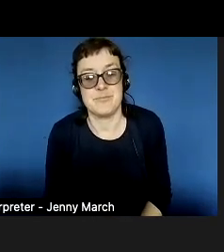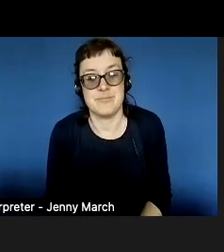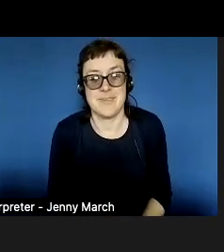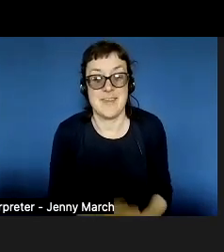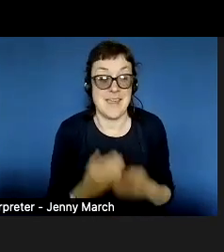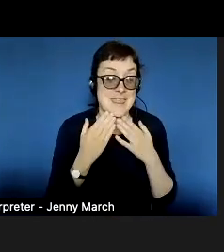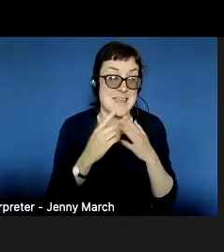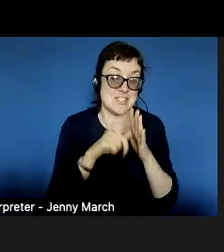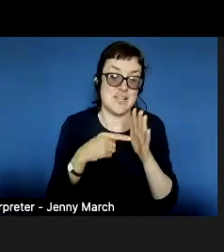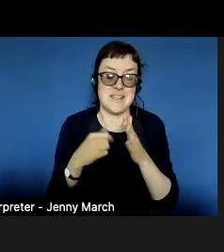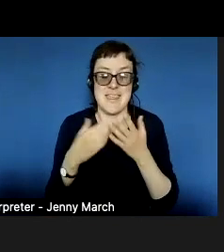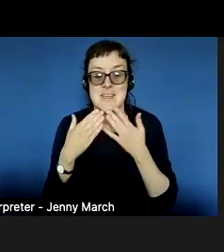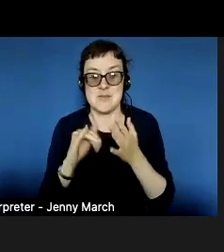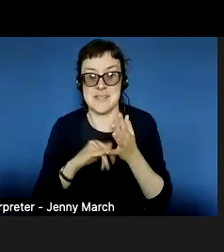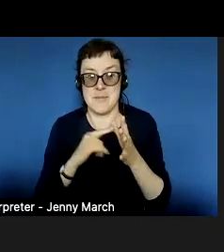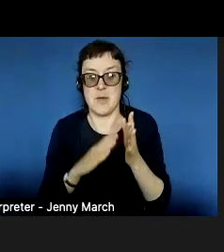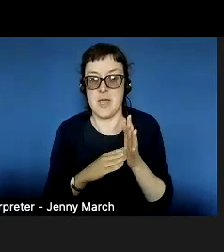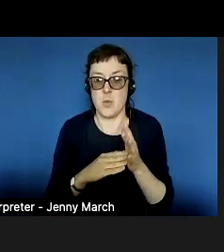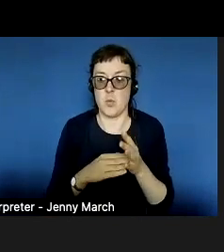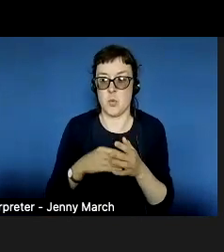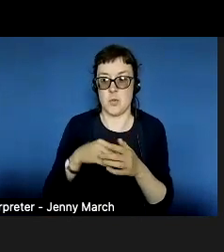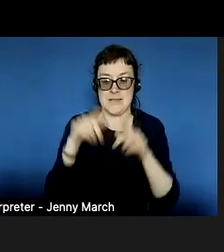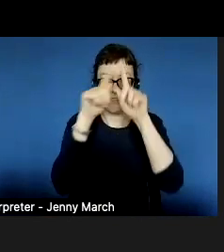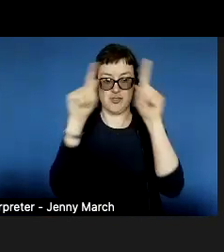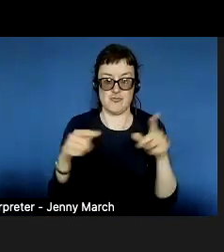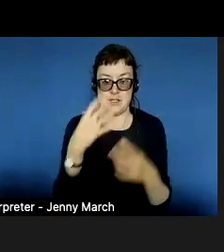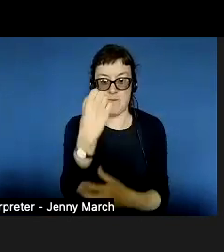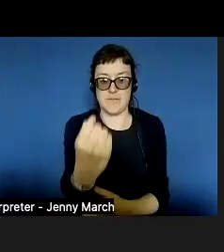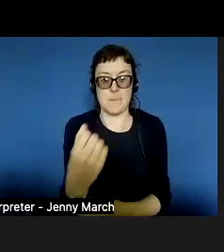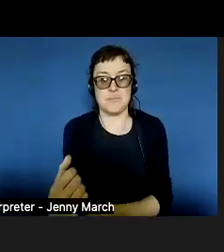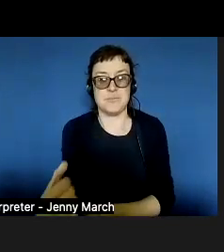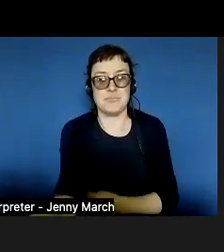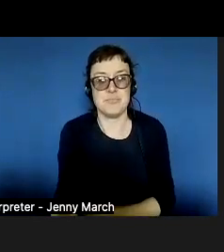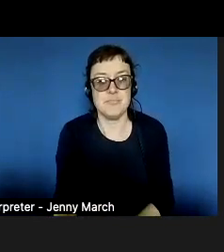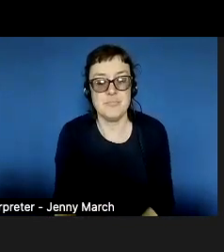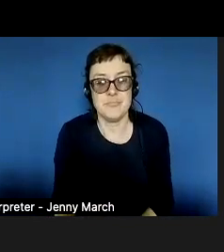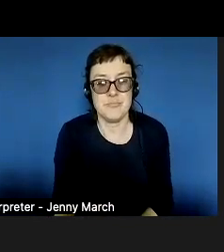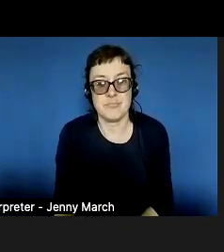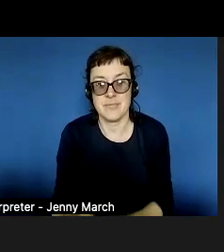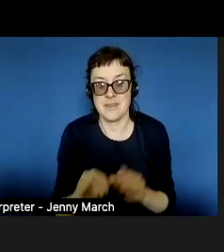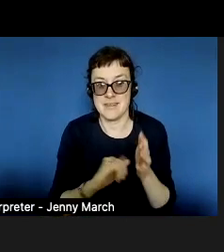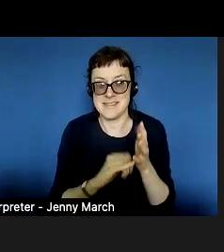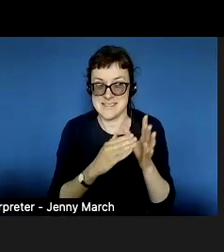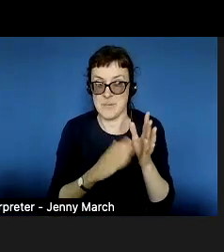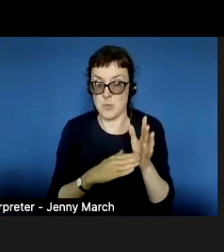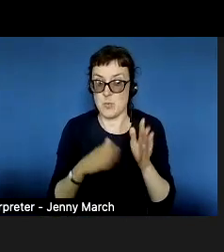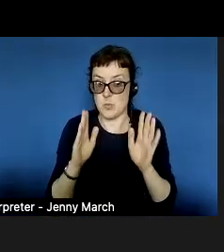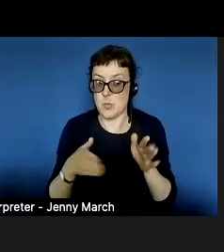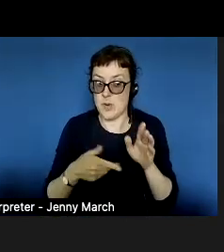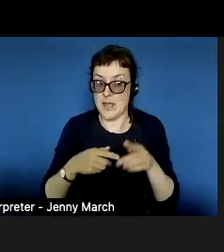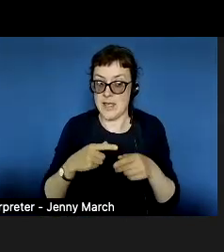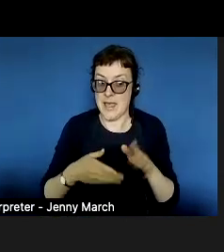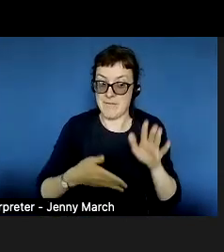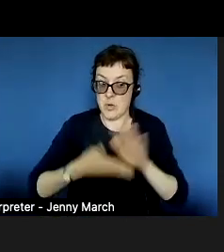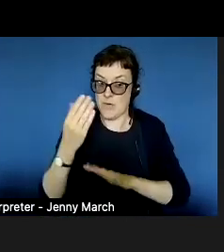Sam. I'm going to try and stop sharing now. Thank you. I know, Sam, you might have to leave soon, but if Jenny's staying around,